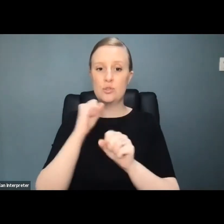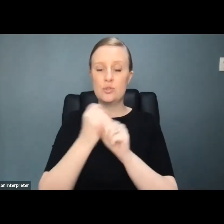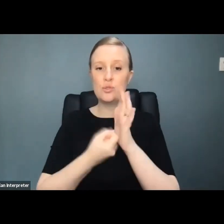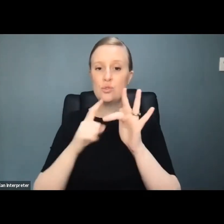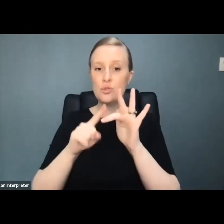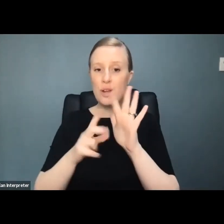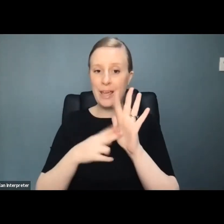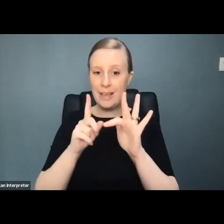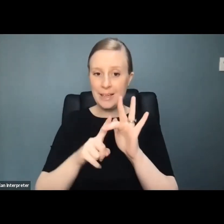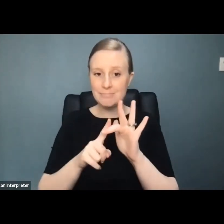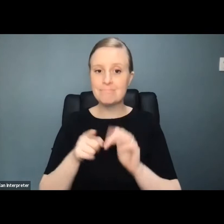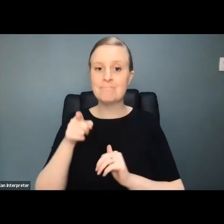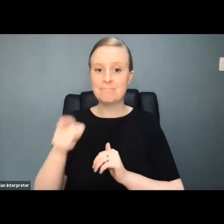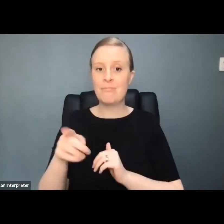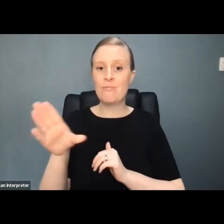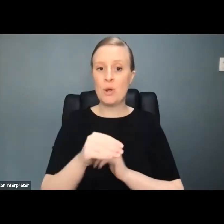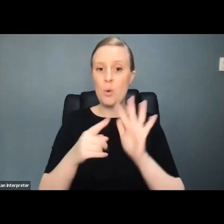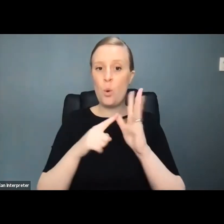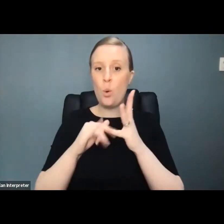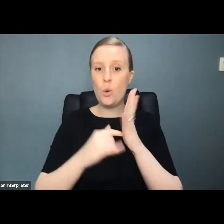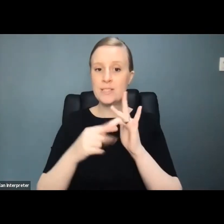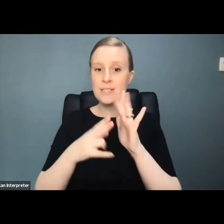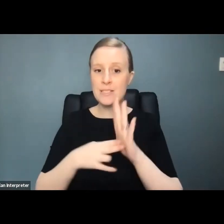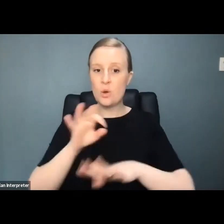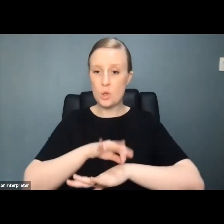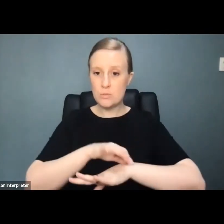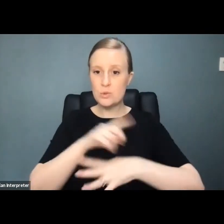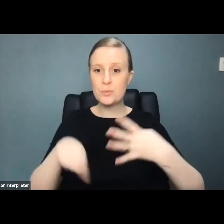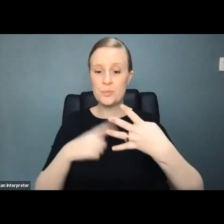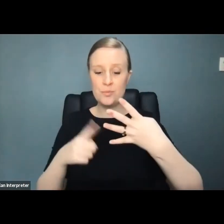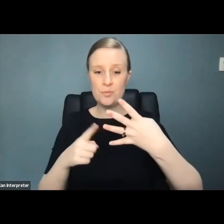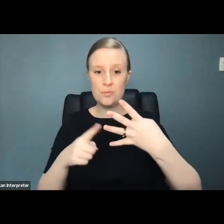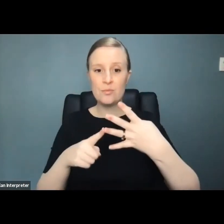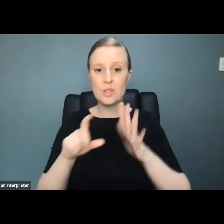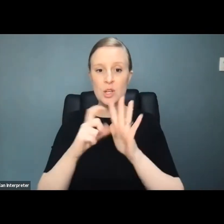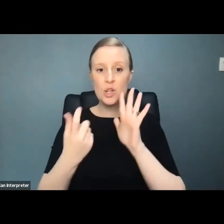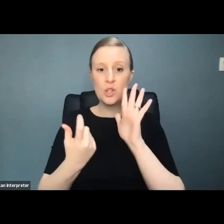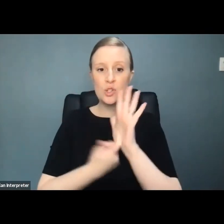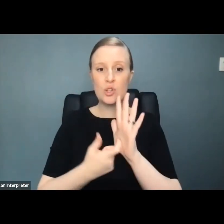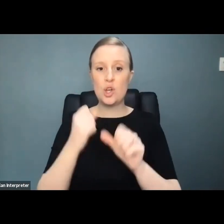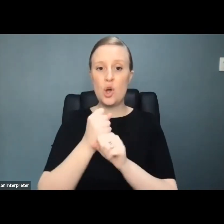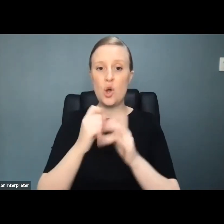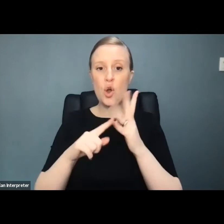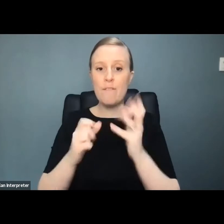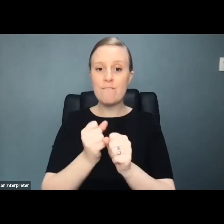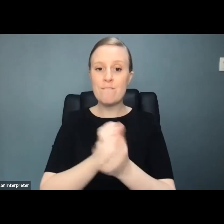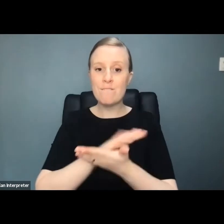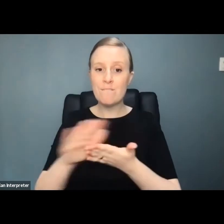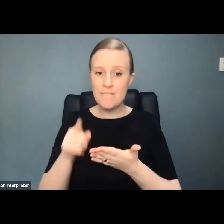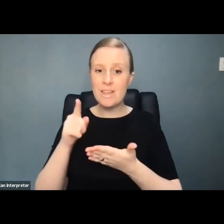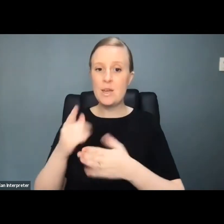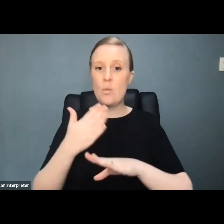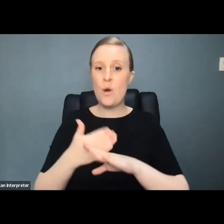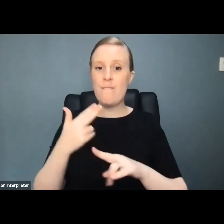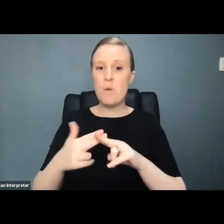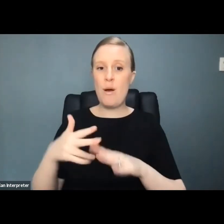Mr. Chris Goff, Executive Director, Canberra Alliance for Harm Minimisation and Advocacy, and Dr. Rachel Sutherland, Project